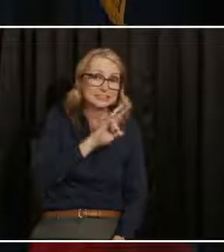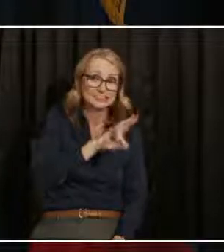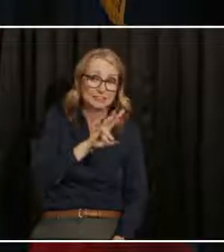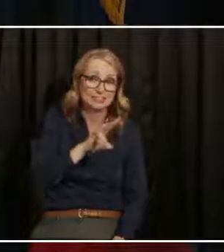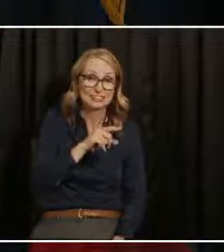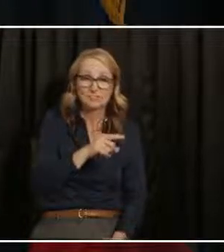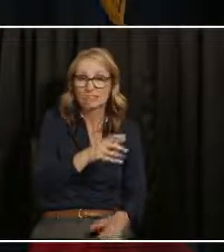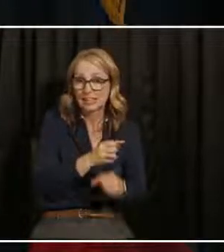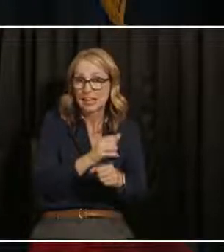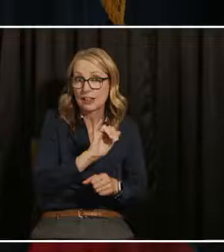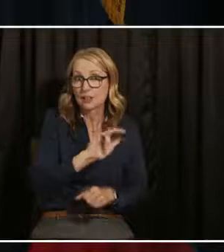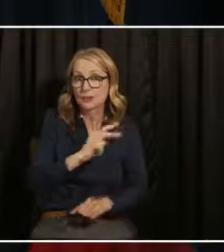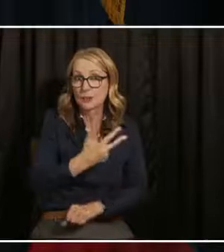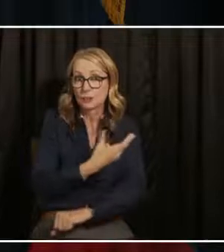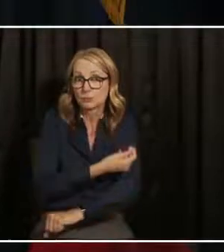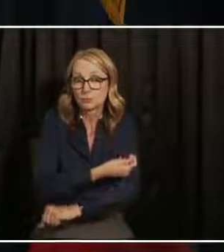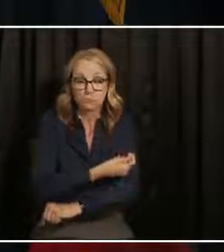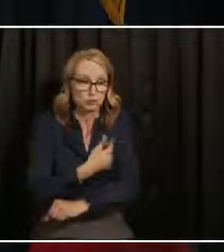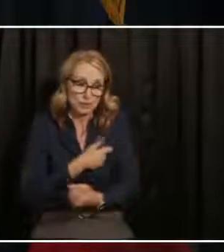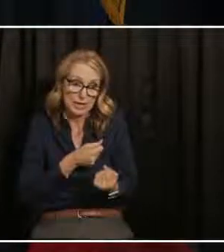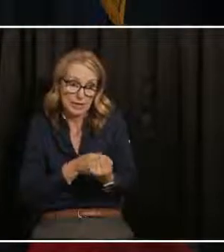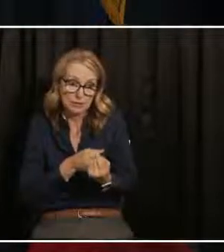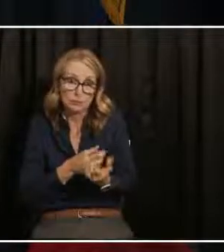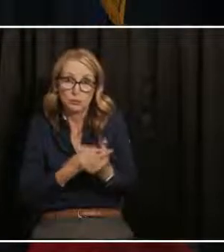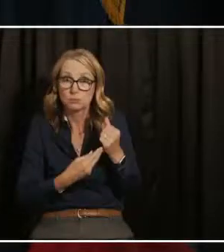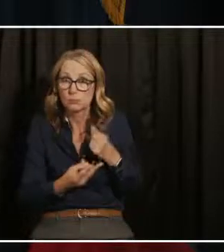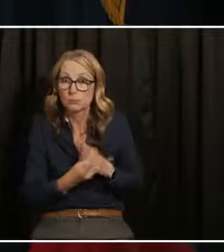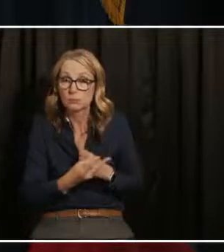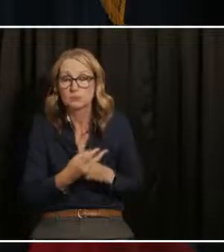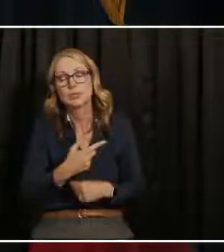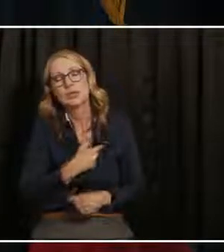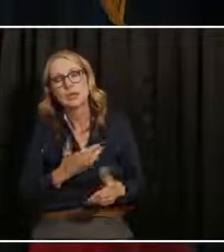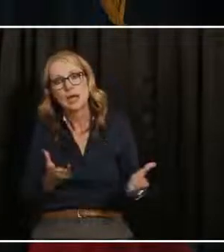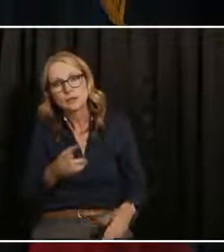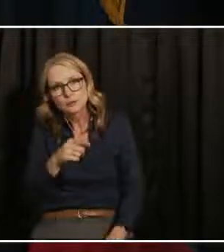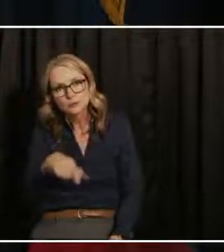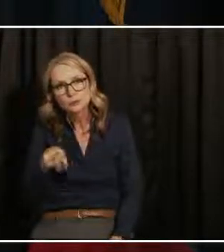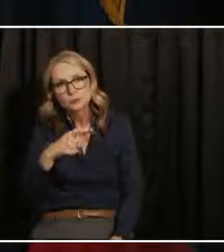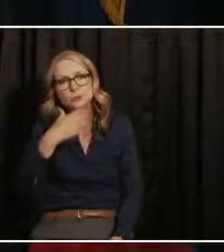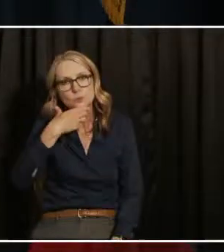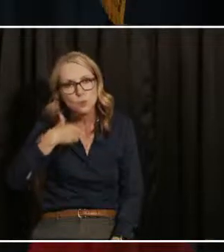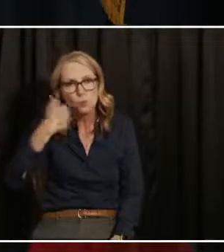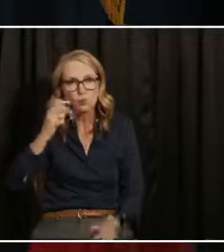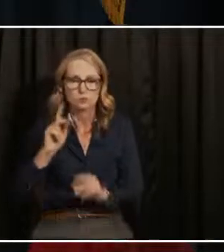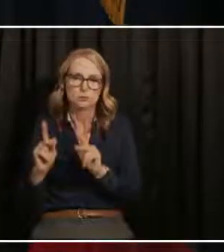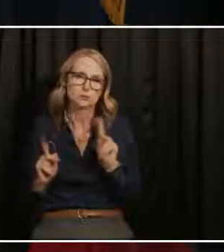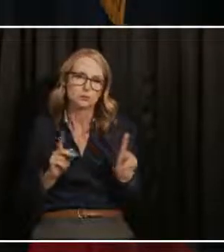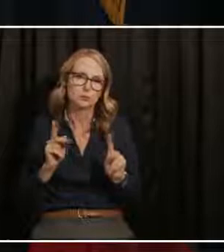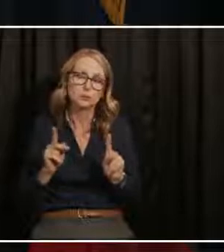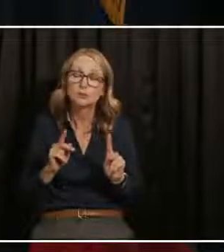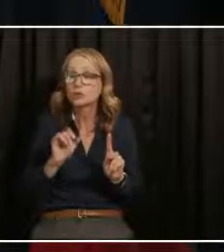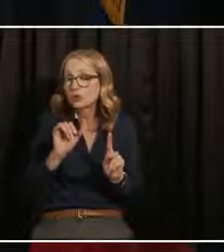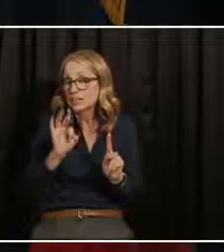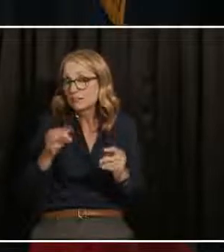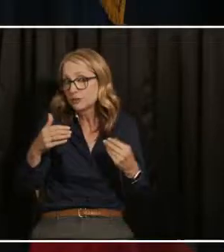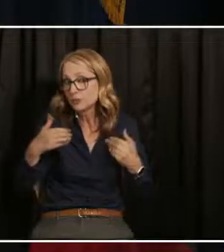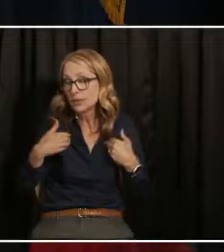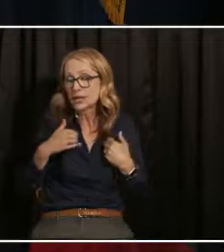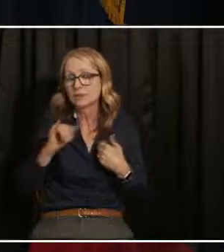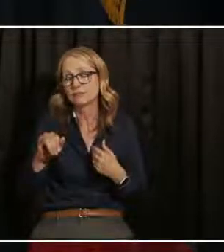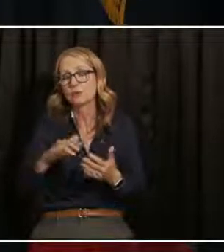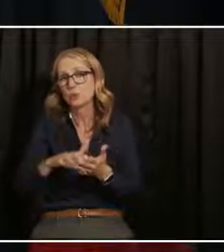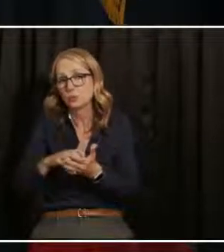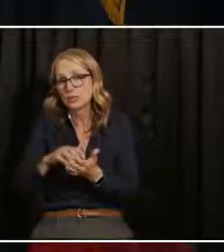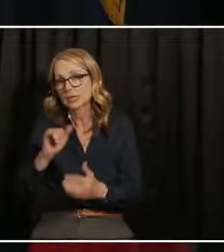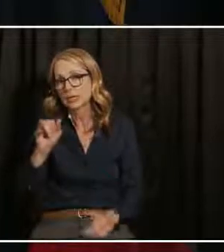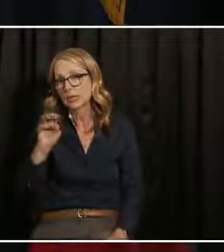that decision. And I would particularly encourage people that are older and therefore have weakened immune systems, or are any age and have weakened